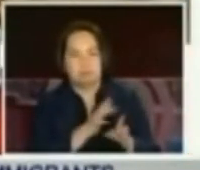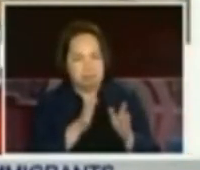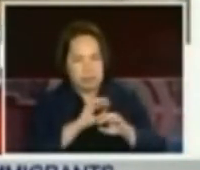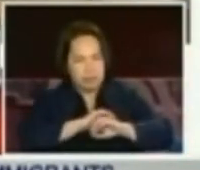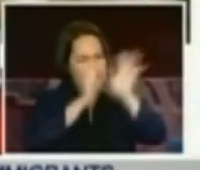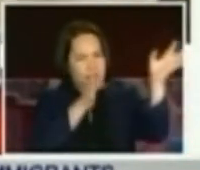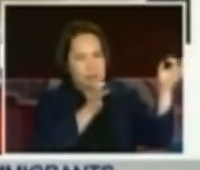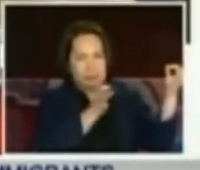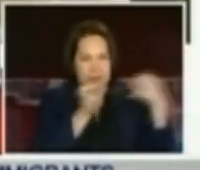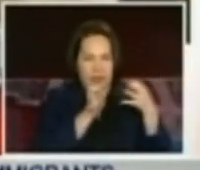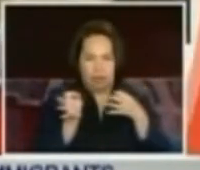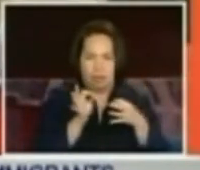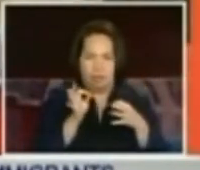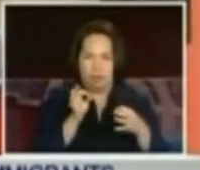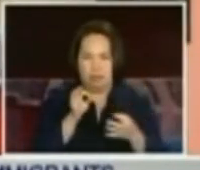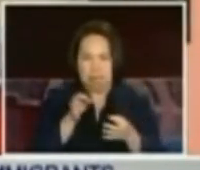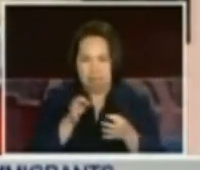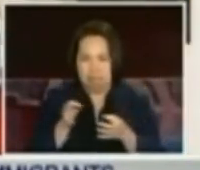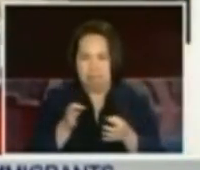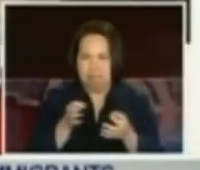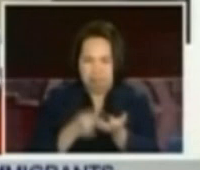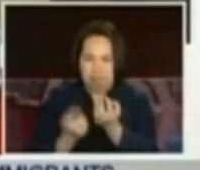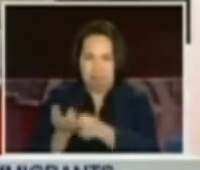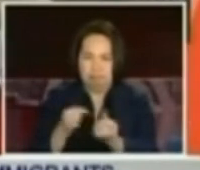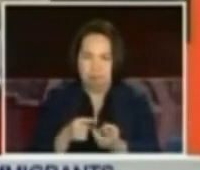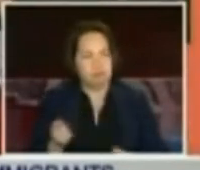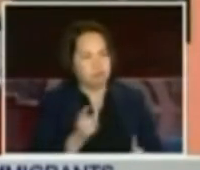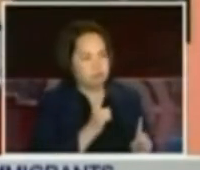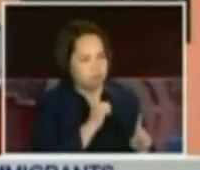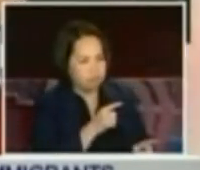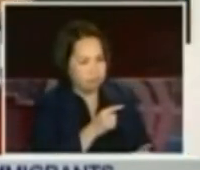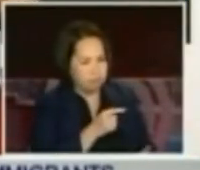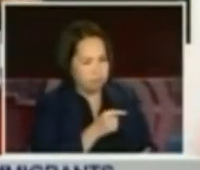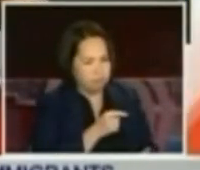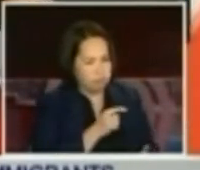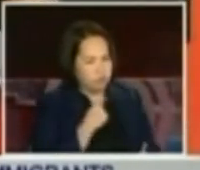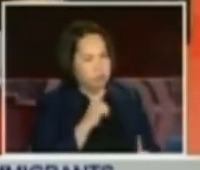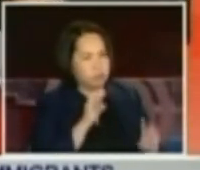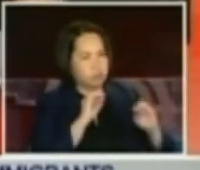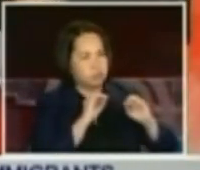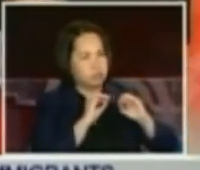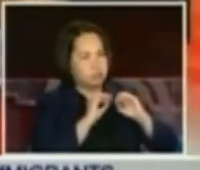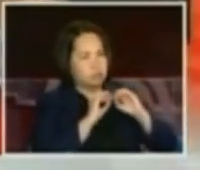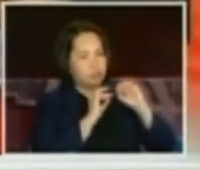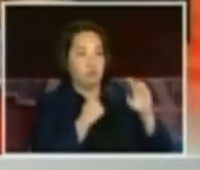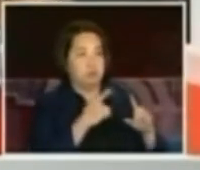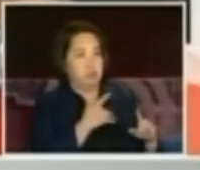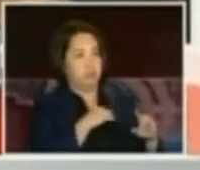well-explained argument? Well, the Senate President has made it very clear in his